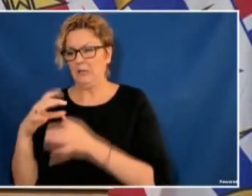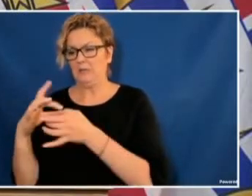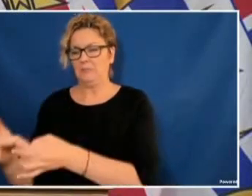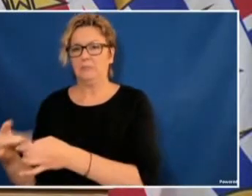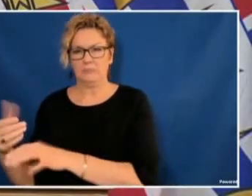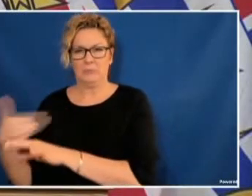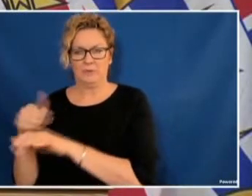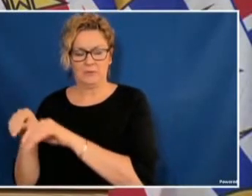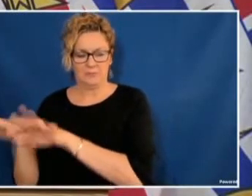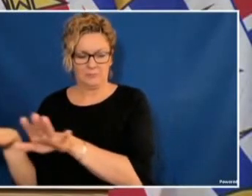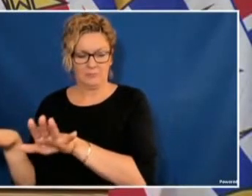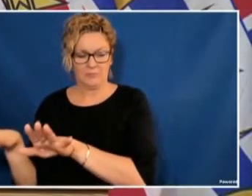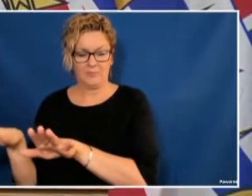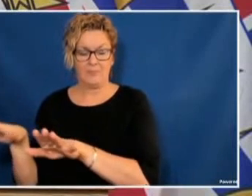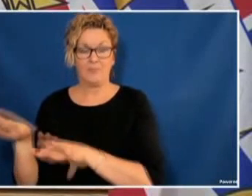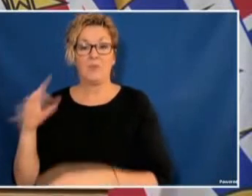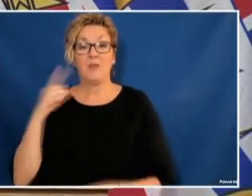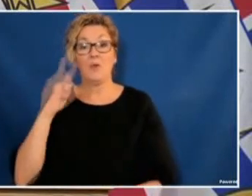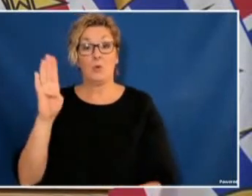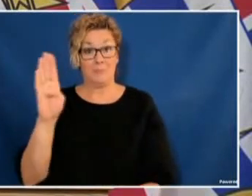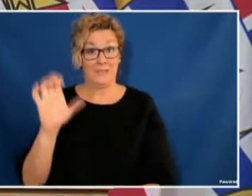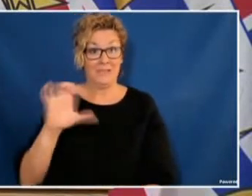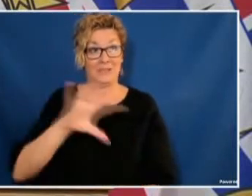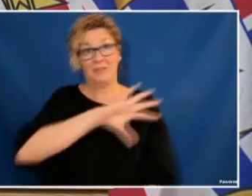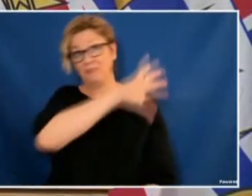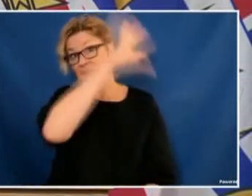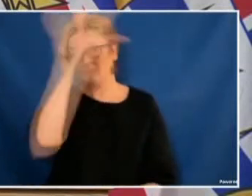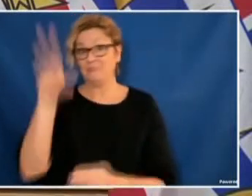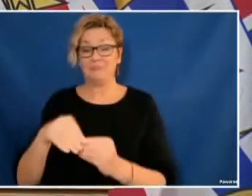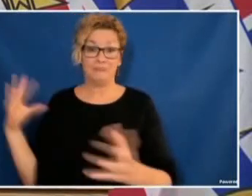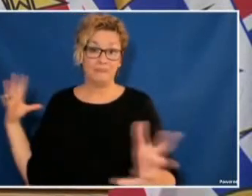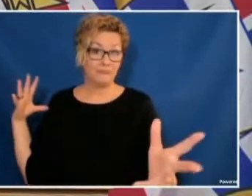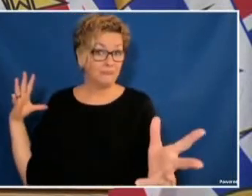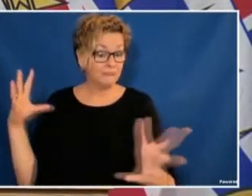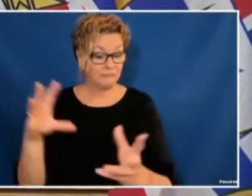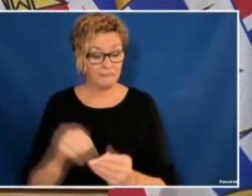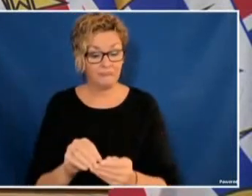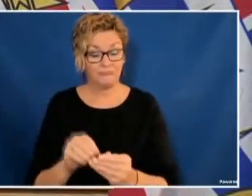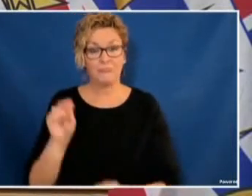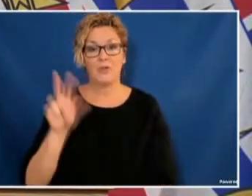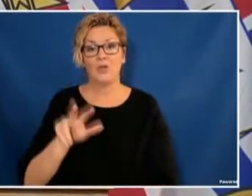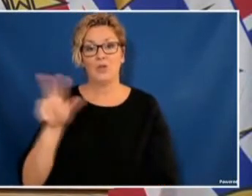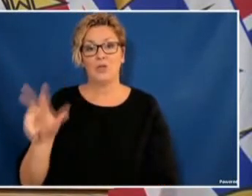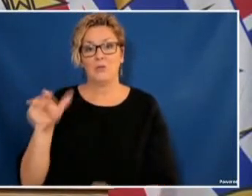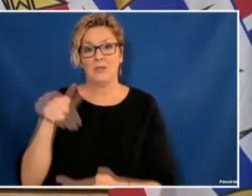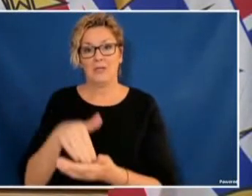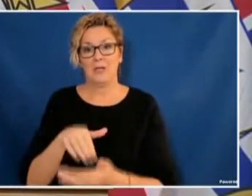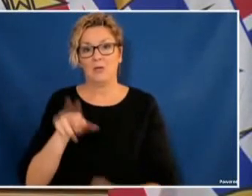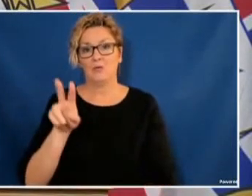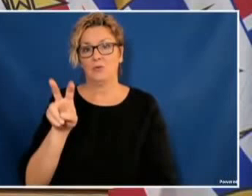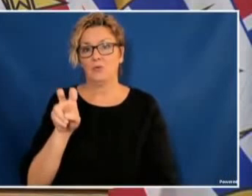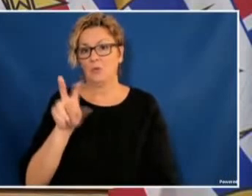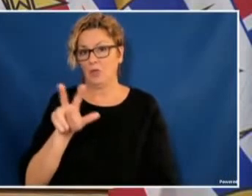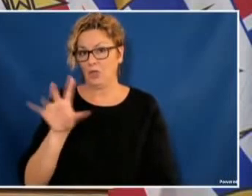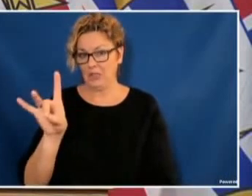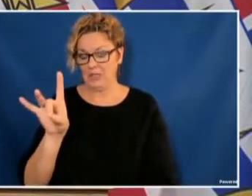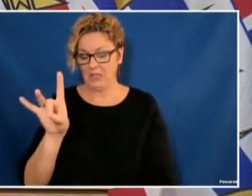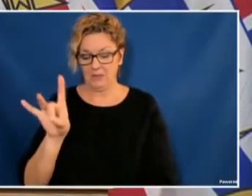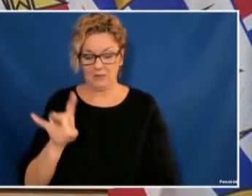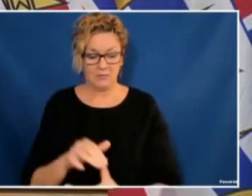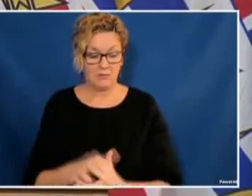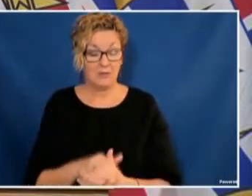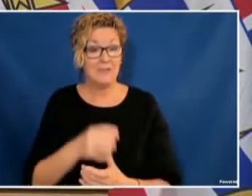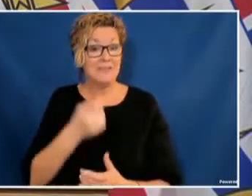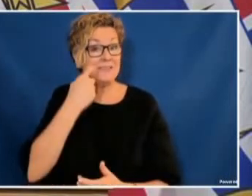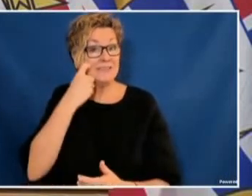This weekend, we had an additional 46 people who died from COVID-19